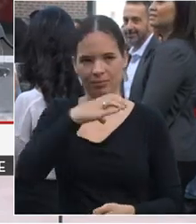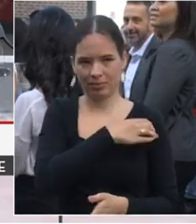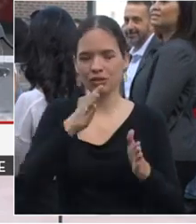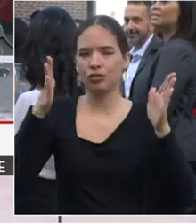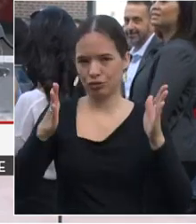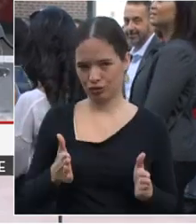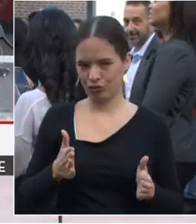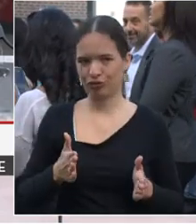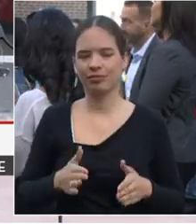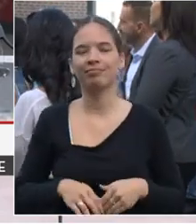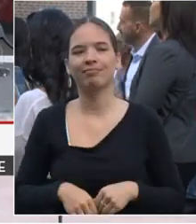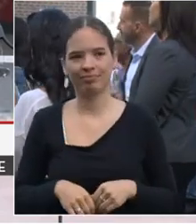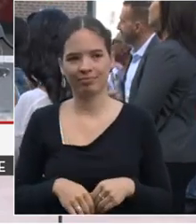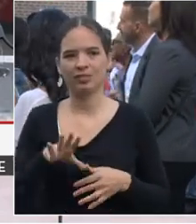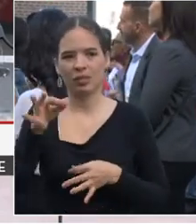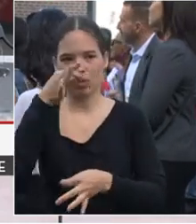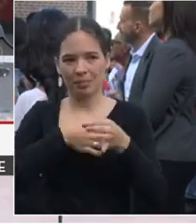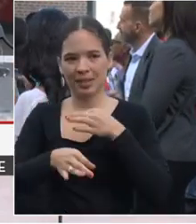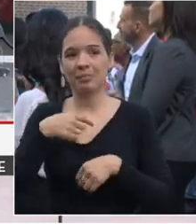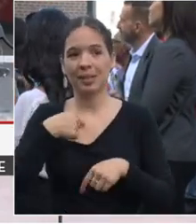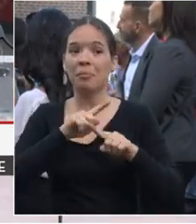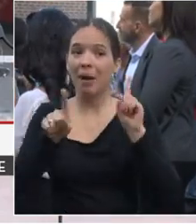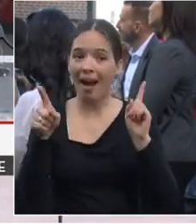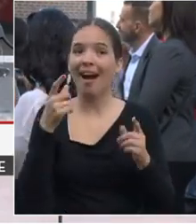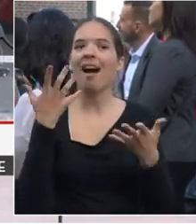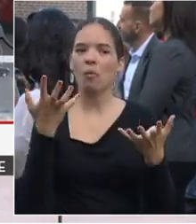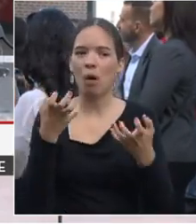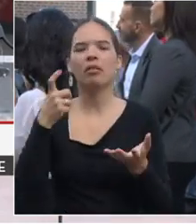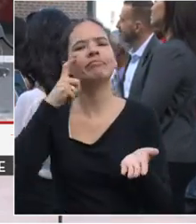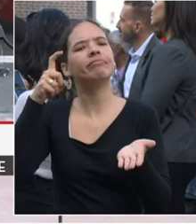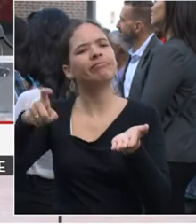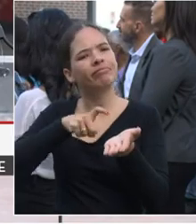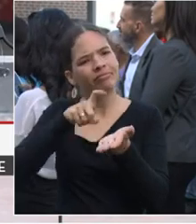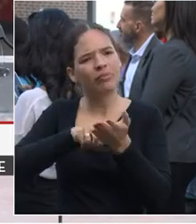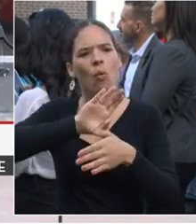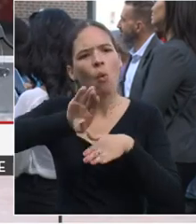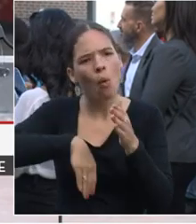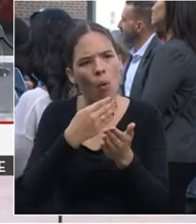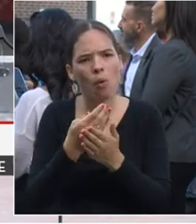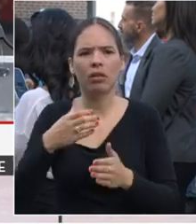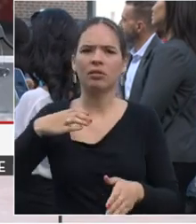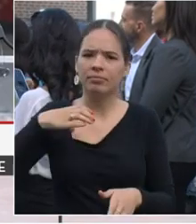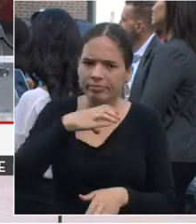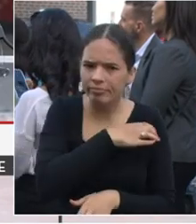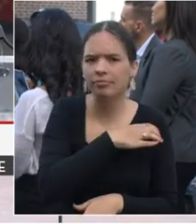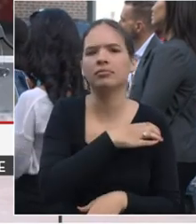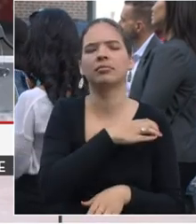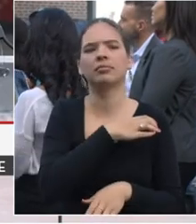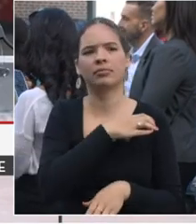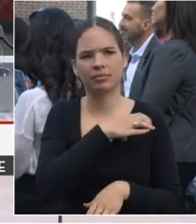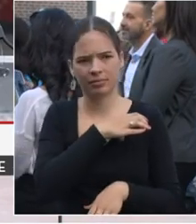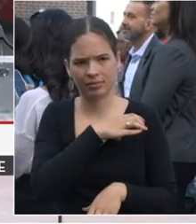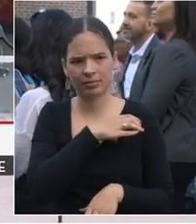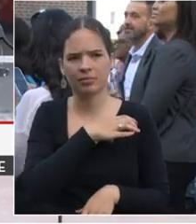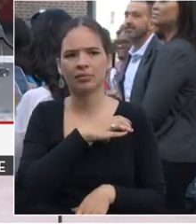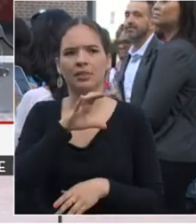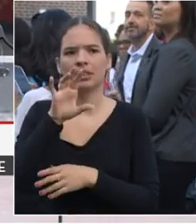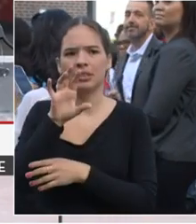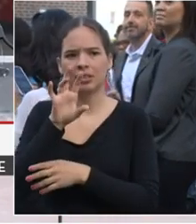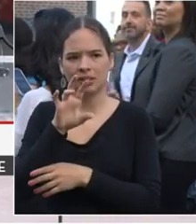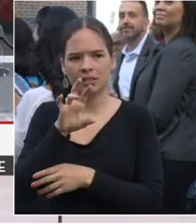right now, I'd like to acknowledge the commissioners of ANC 7B. 7B03, Travis Swanson in the